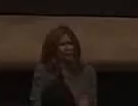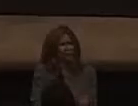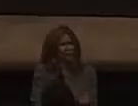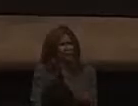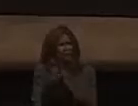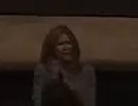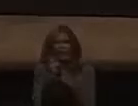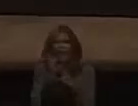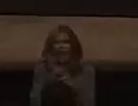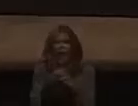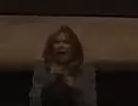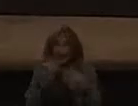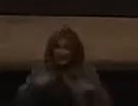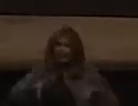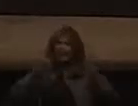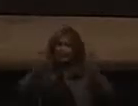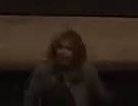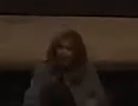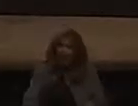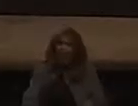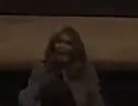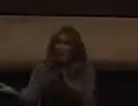that come to your institutions.